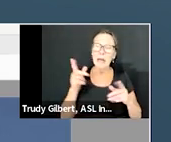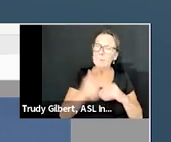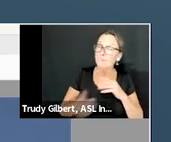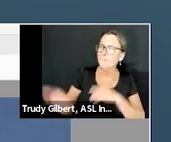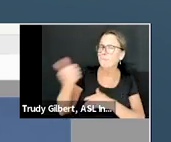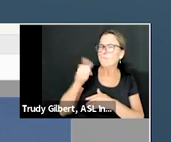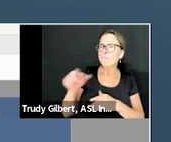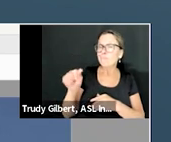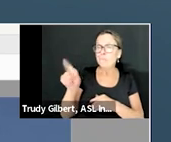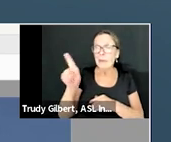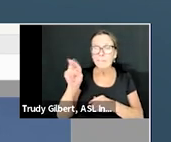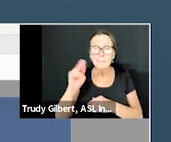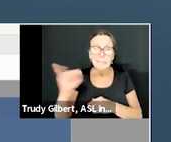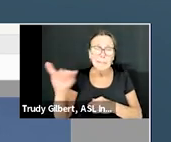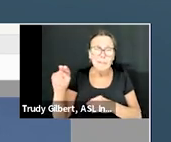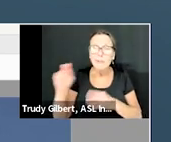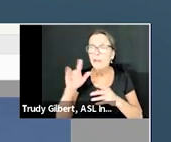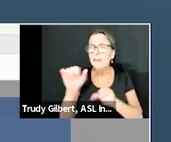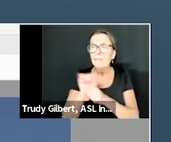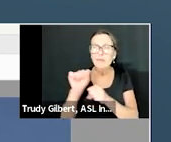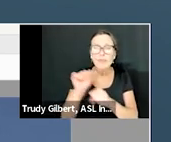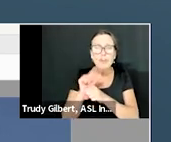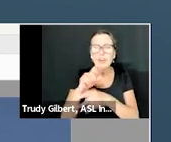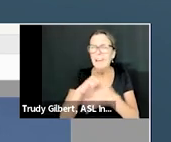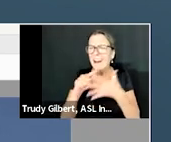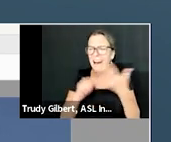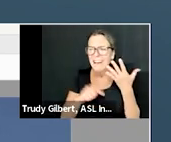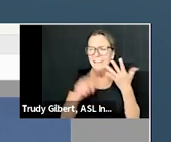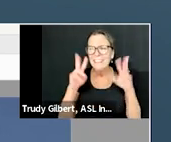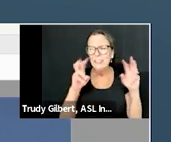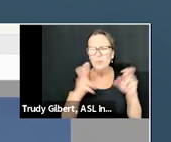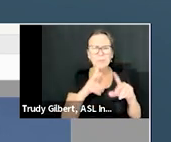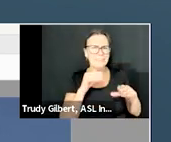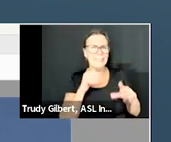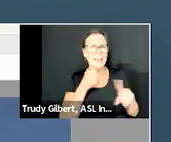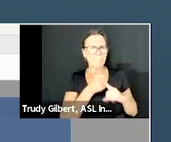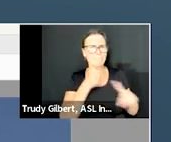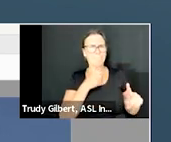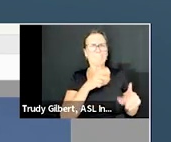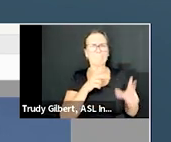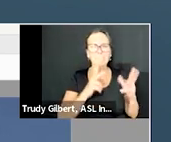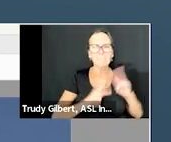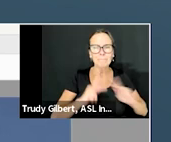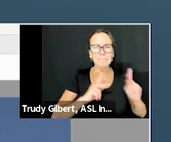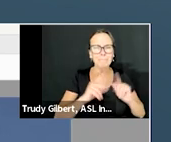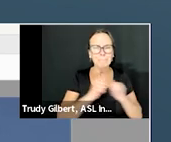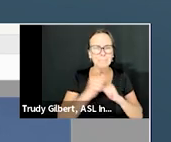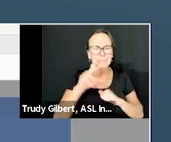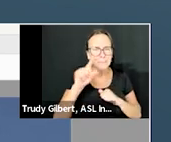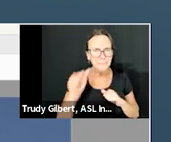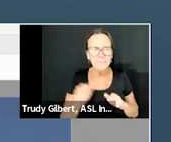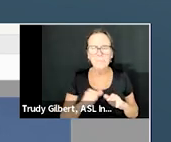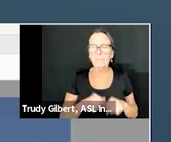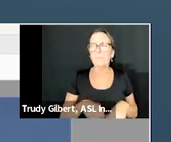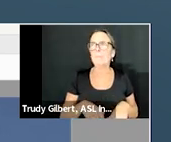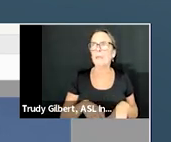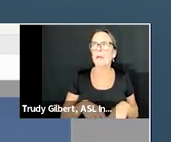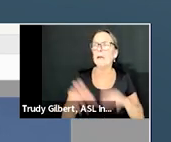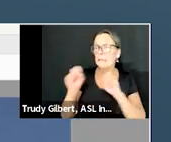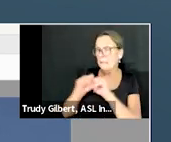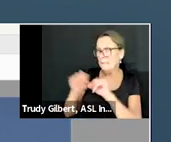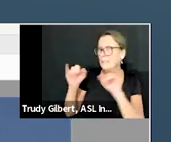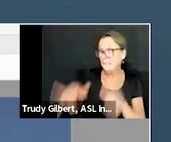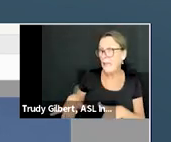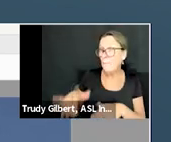well on issues that affects people with disabilities. We do systemic work such